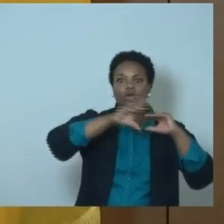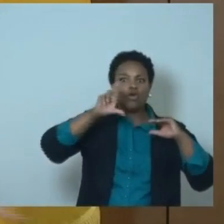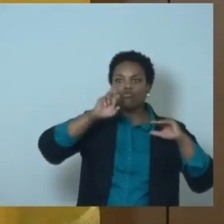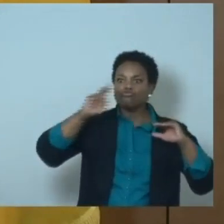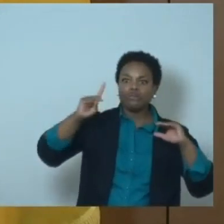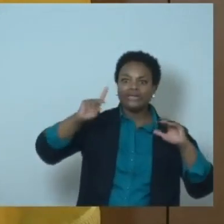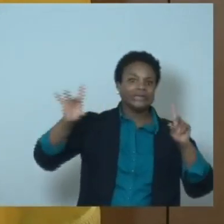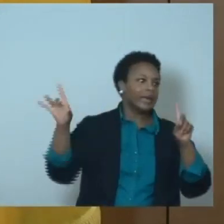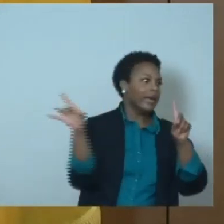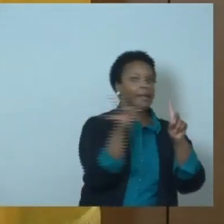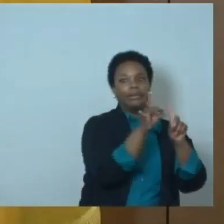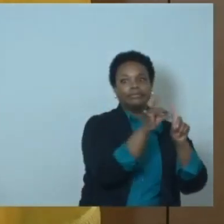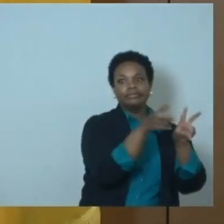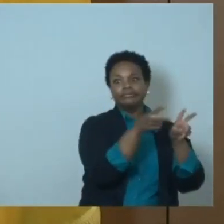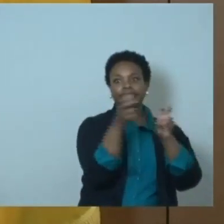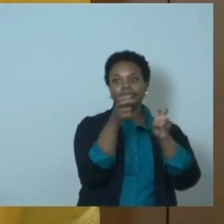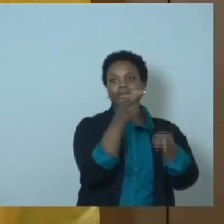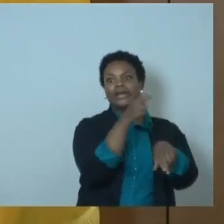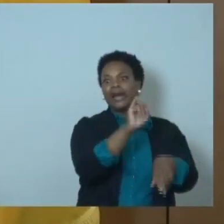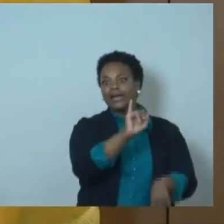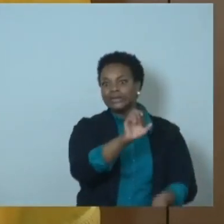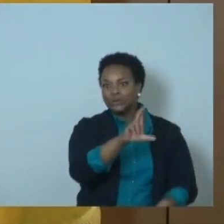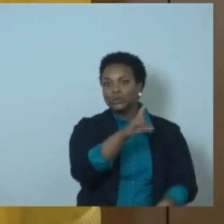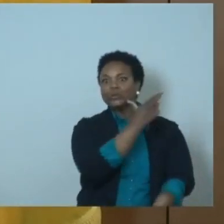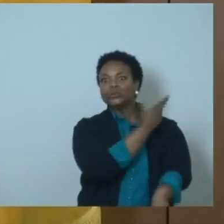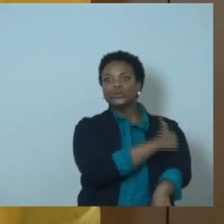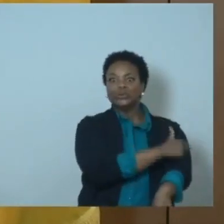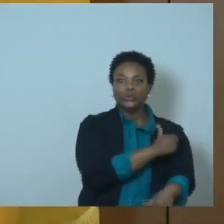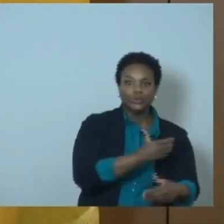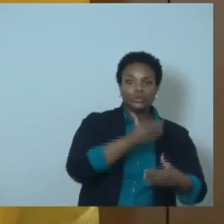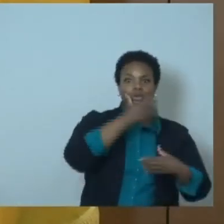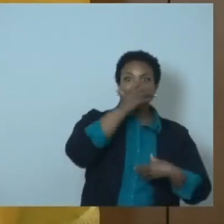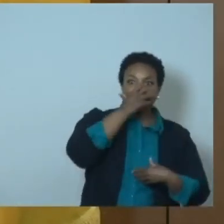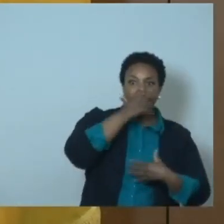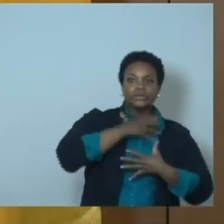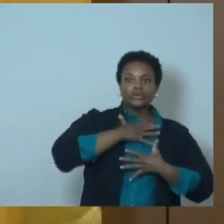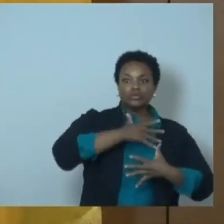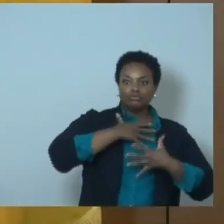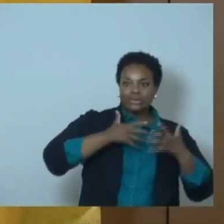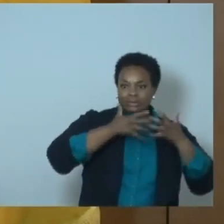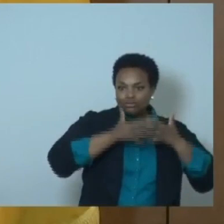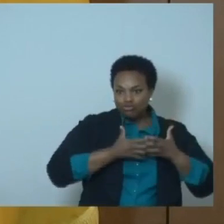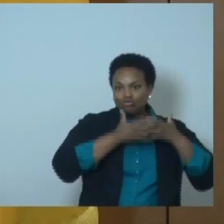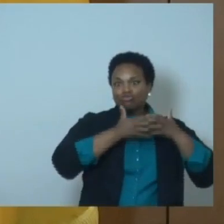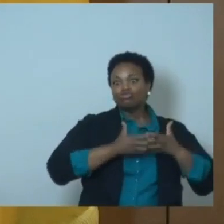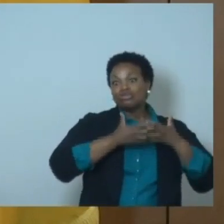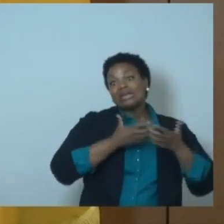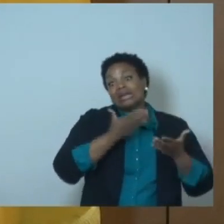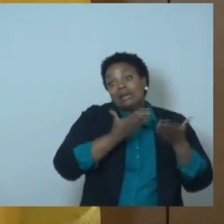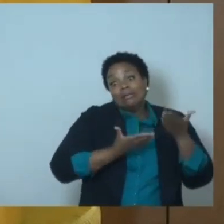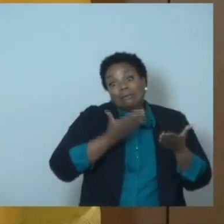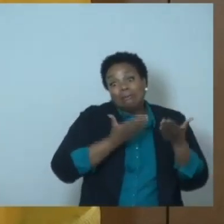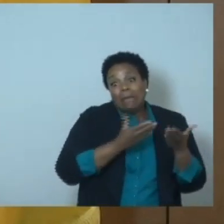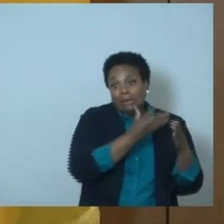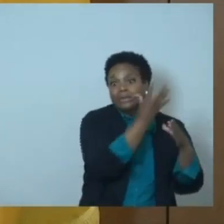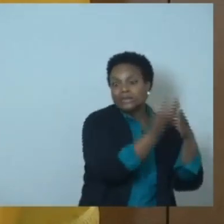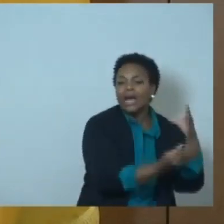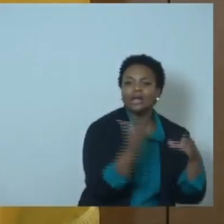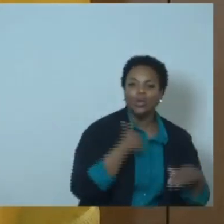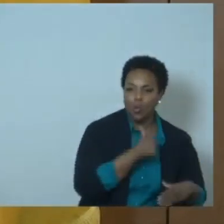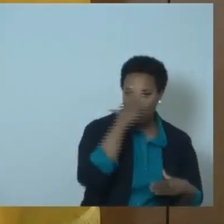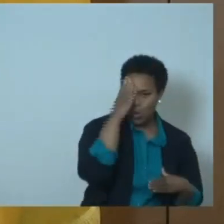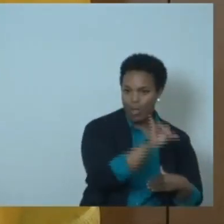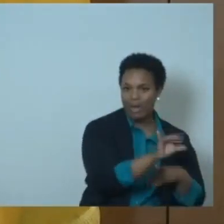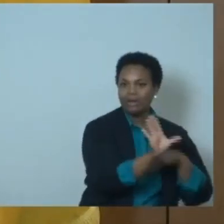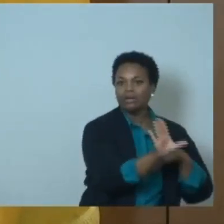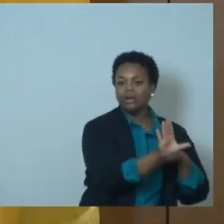hospitalization and ICU and ventilator care and potentially not being able to recover. So I think that